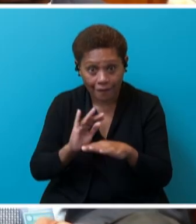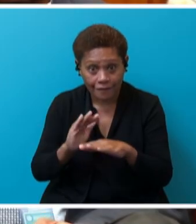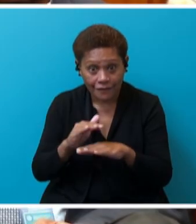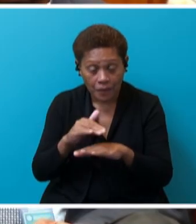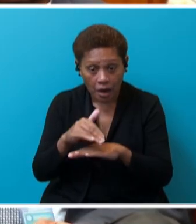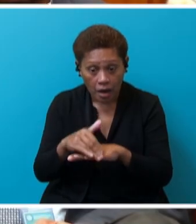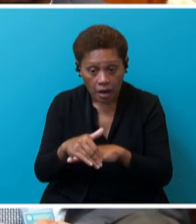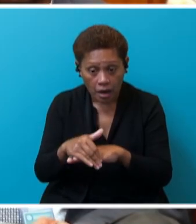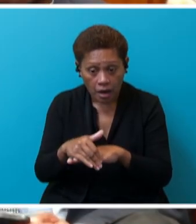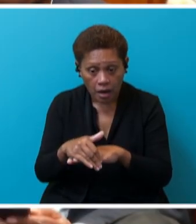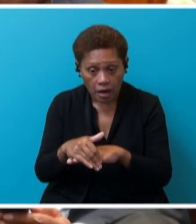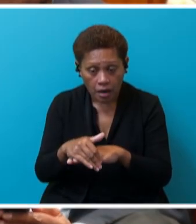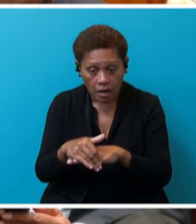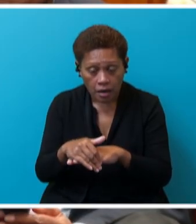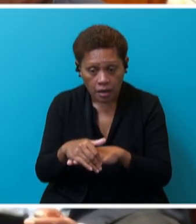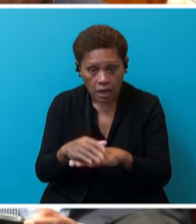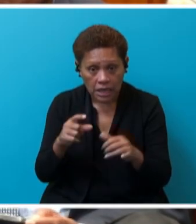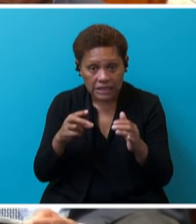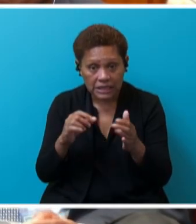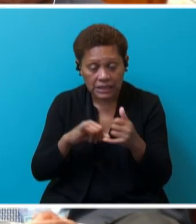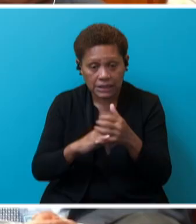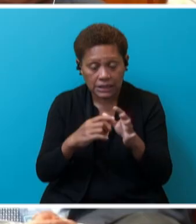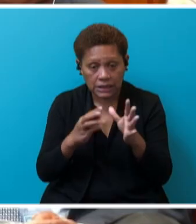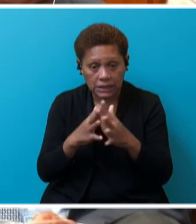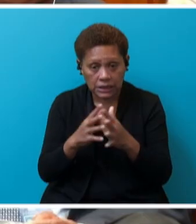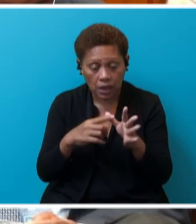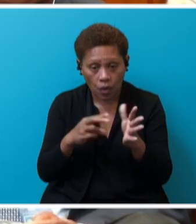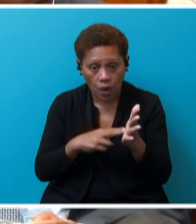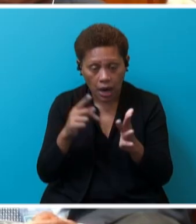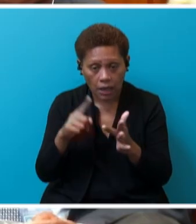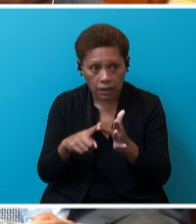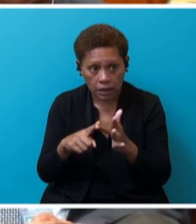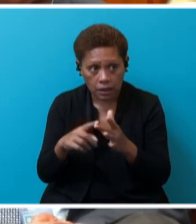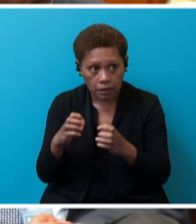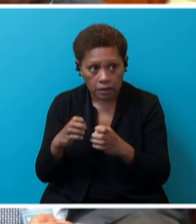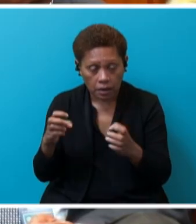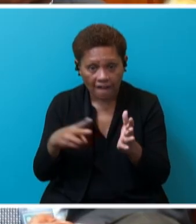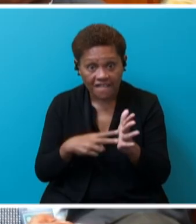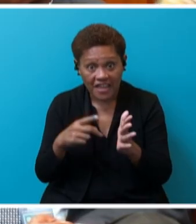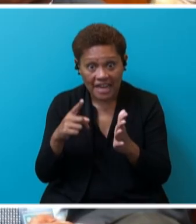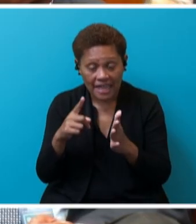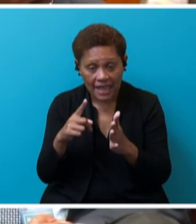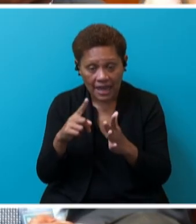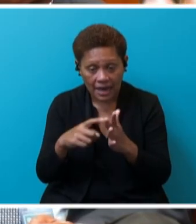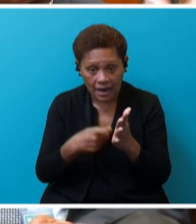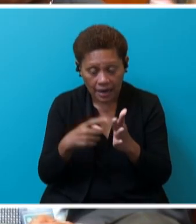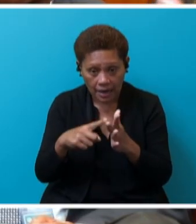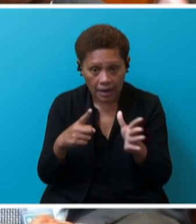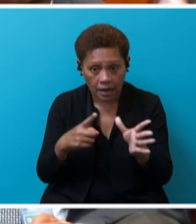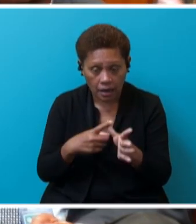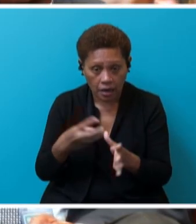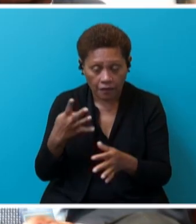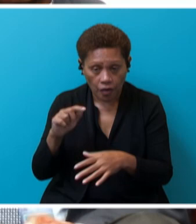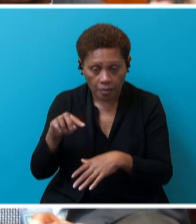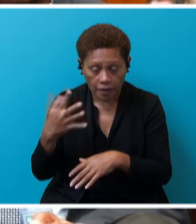to Viria pipeline project, an extension of the Viria project, saw the installation of 24.5 kilometers of